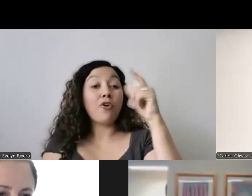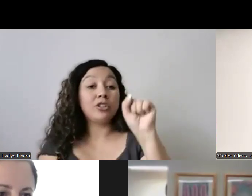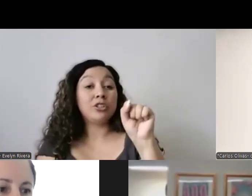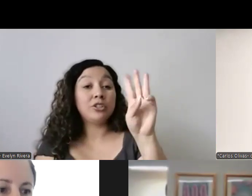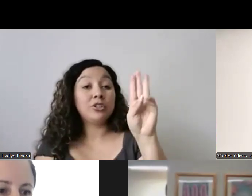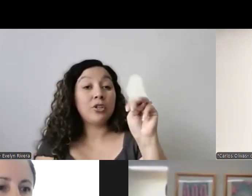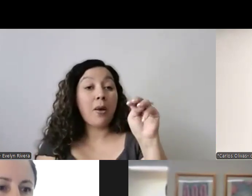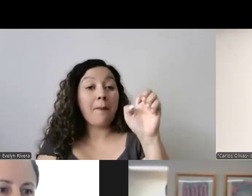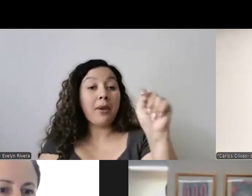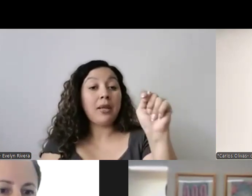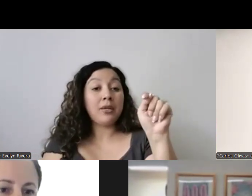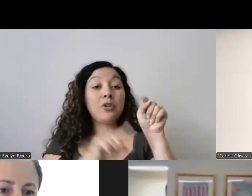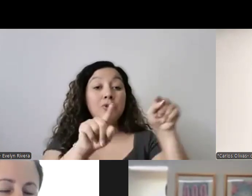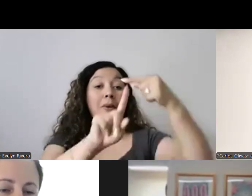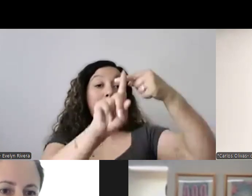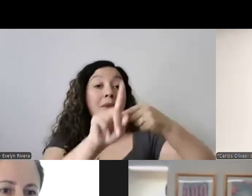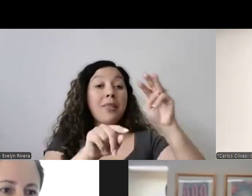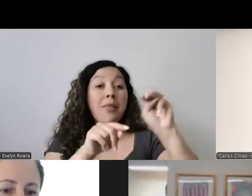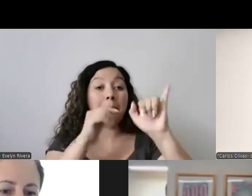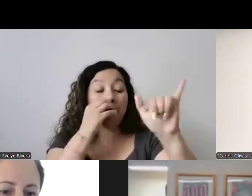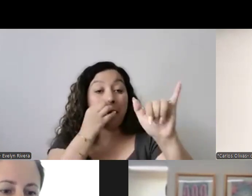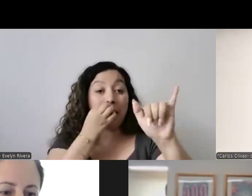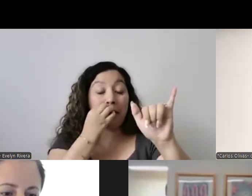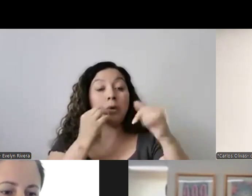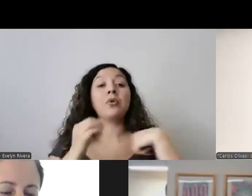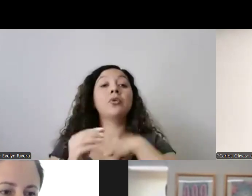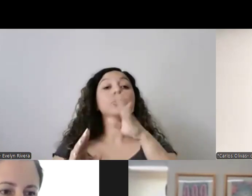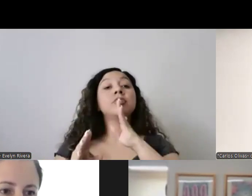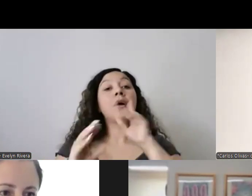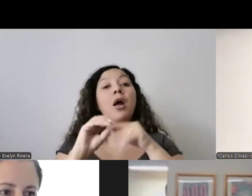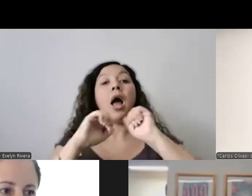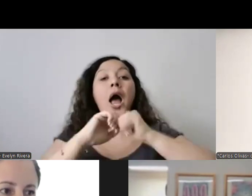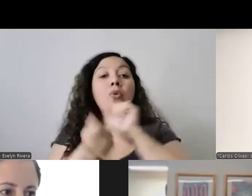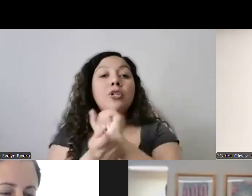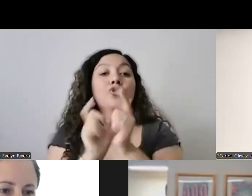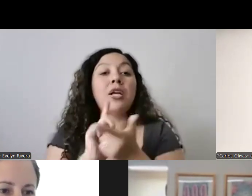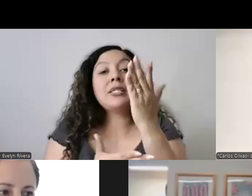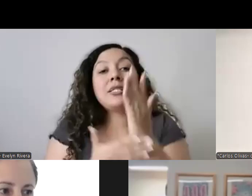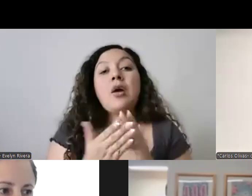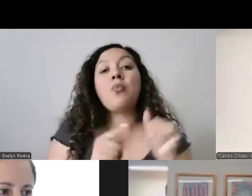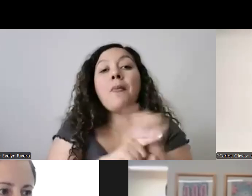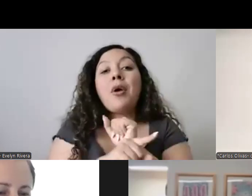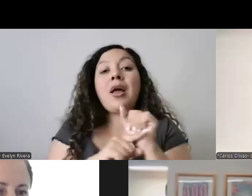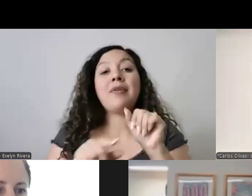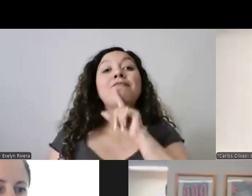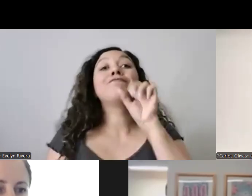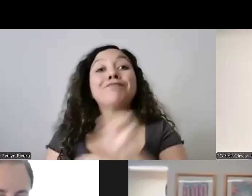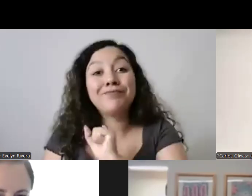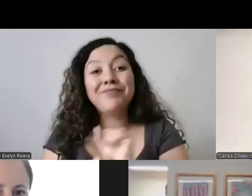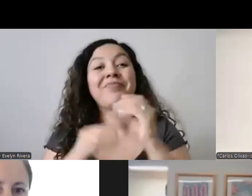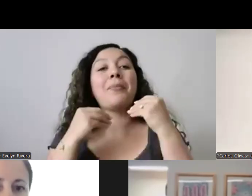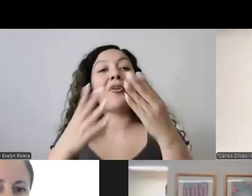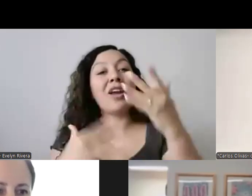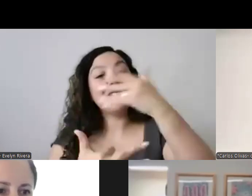reach out to me because, again, we're going to be talking about how do we translate some of this into practice in terms of actually providing